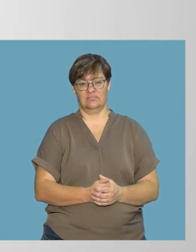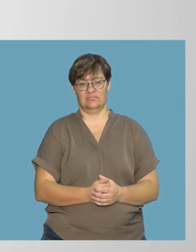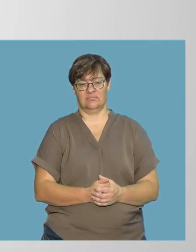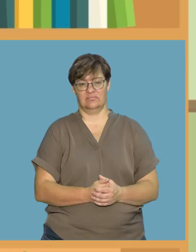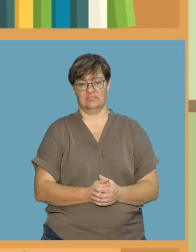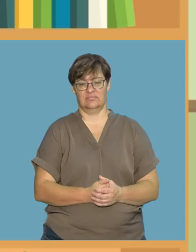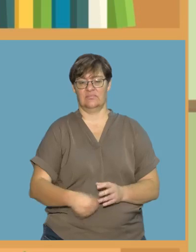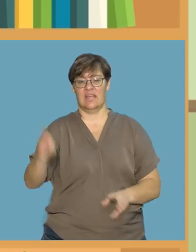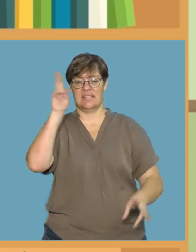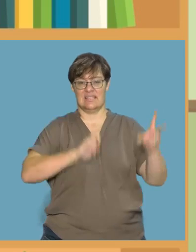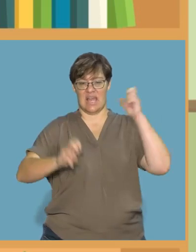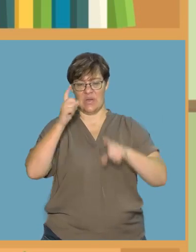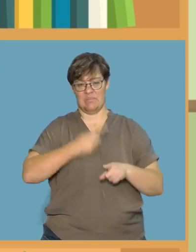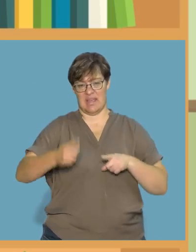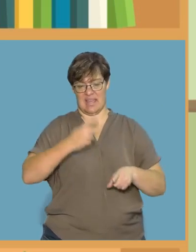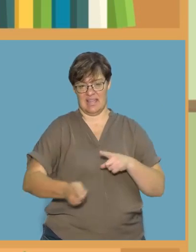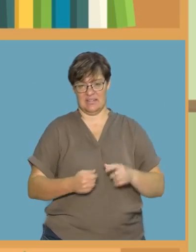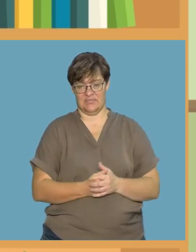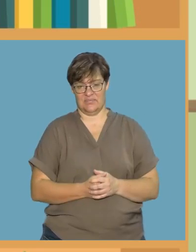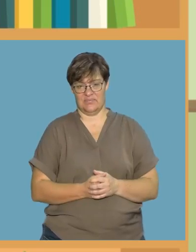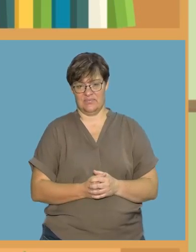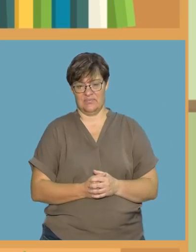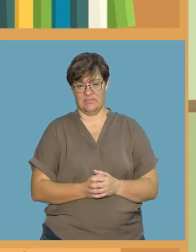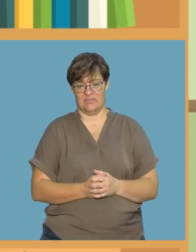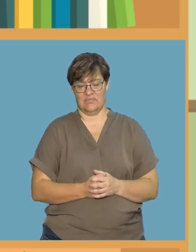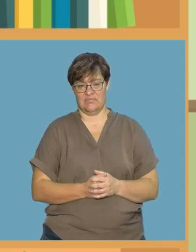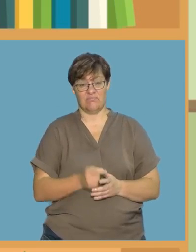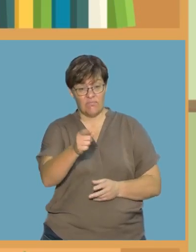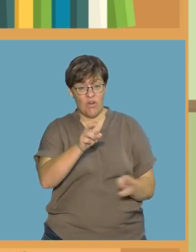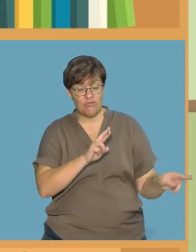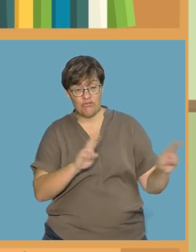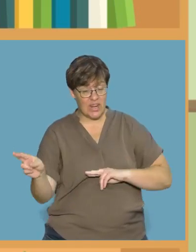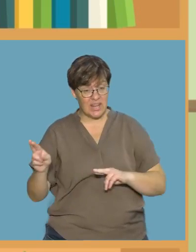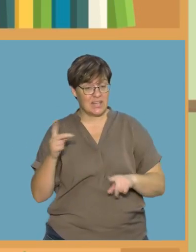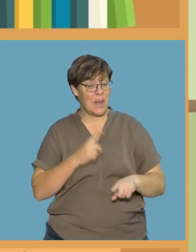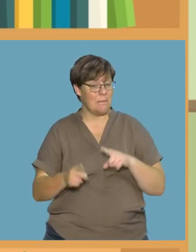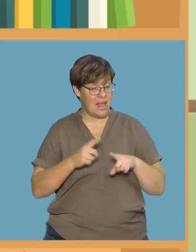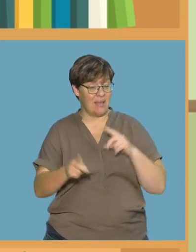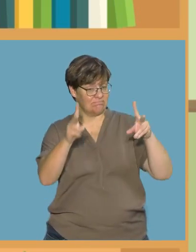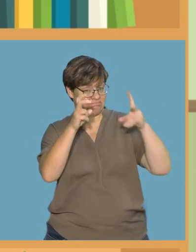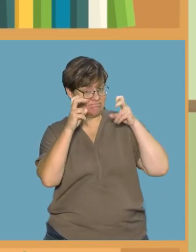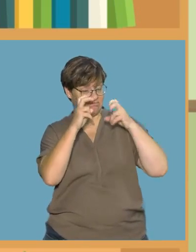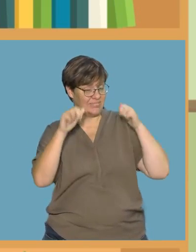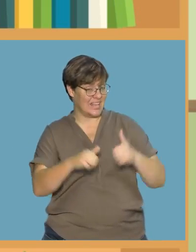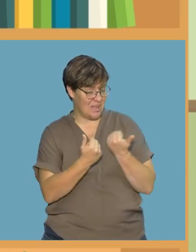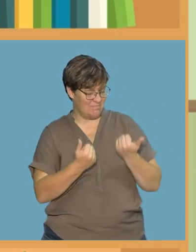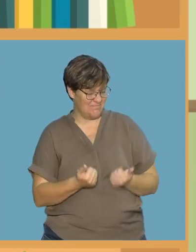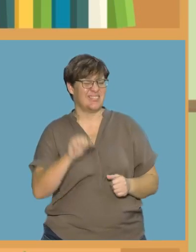Sound play. Are you ready to play a listening game? Of course you are.